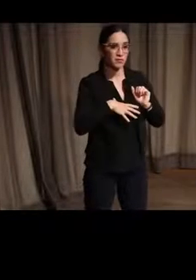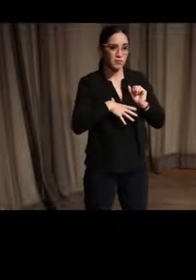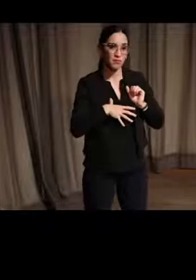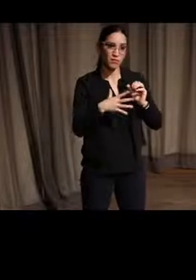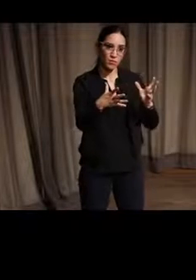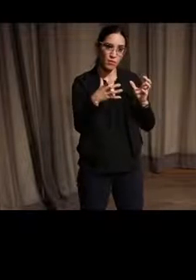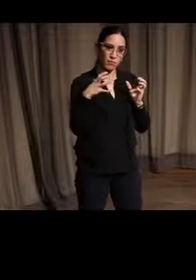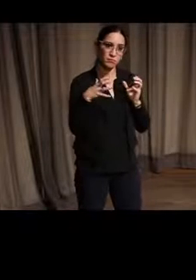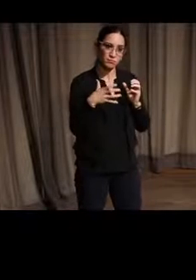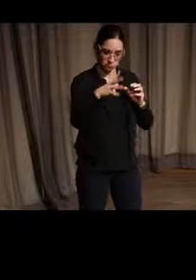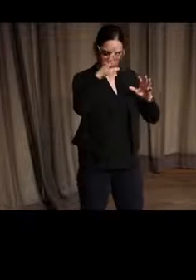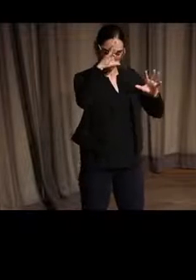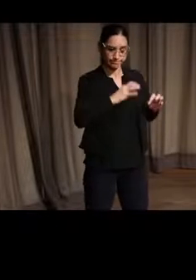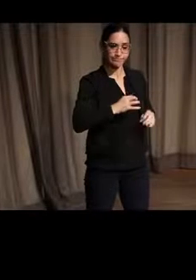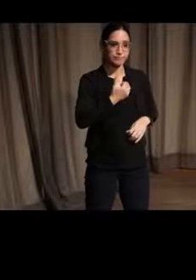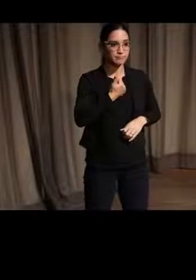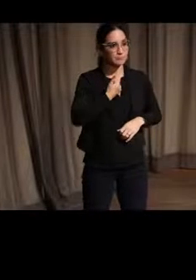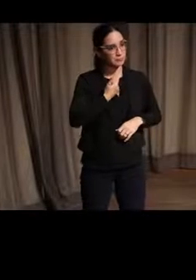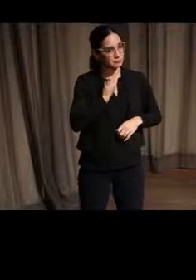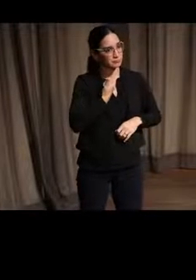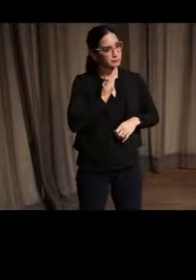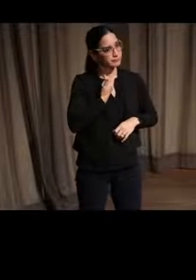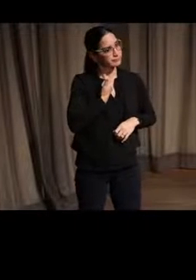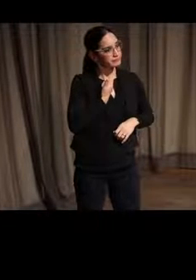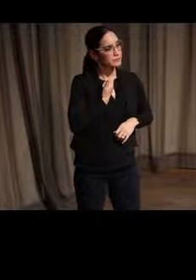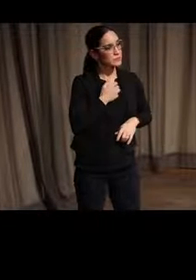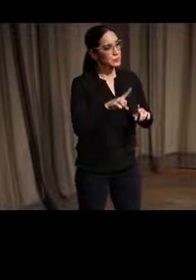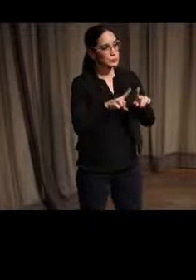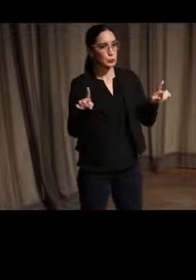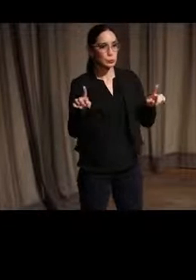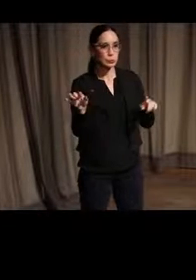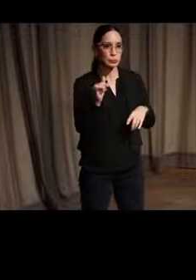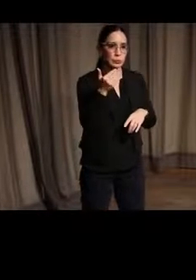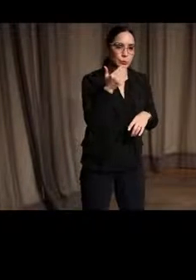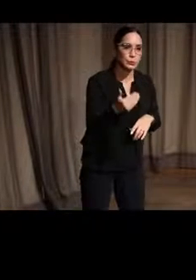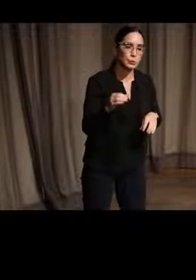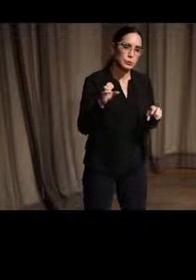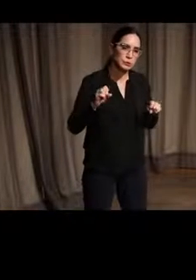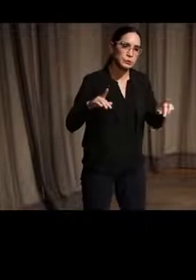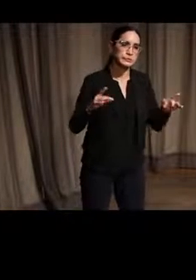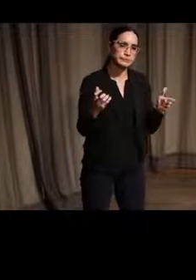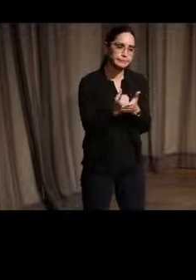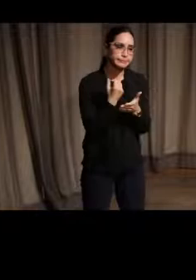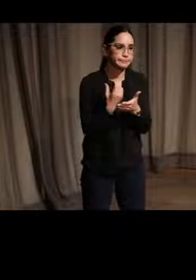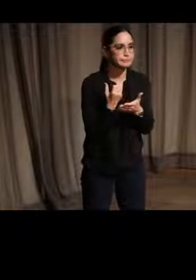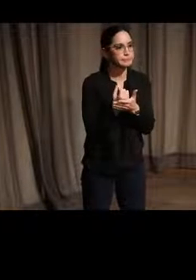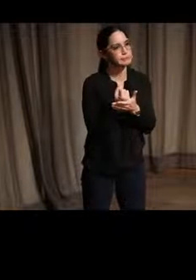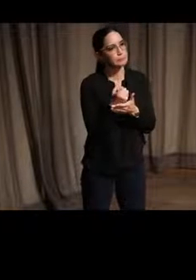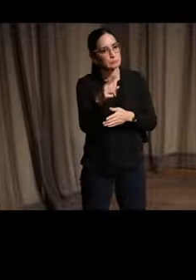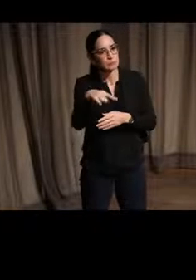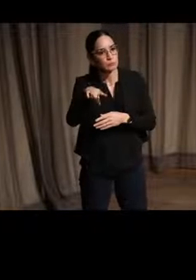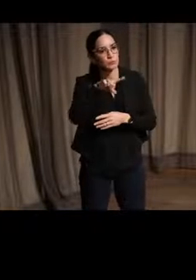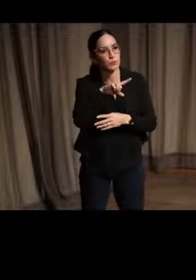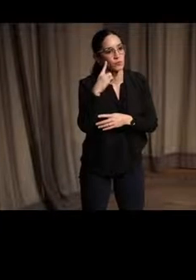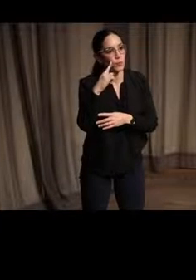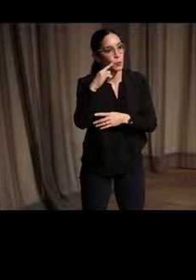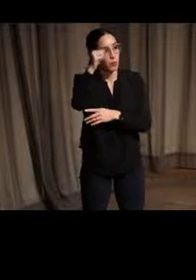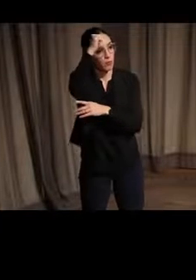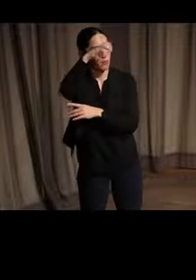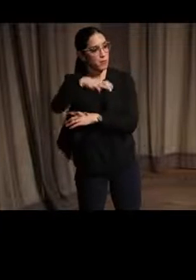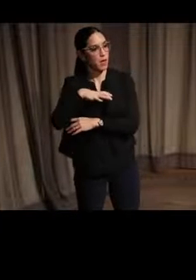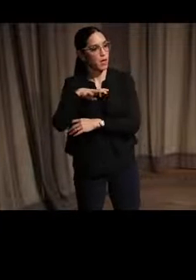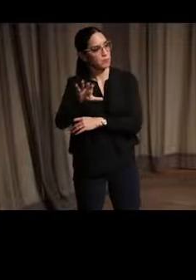also wanted to use this as a pedagogical opportunity to kind of give agency to men, to